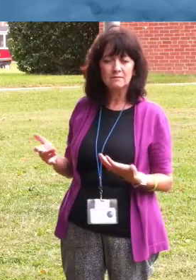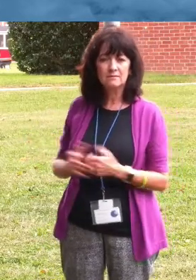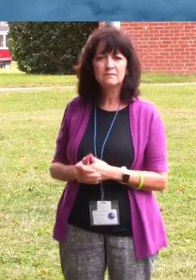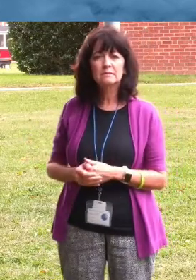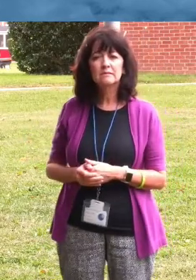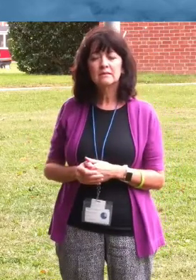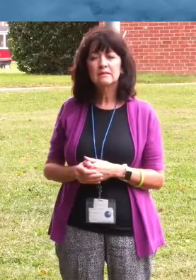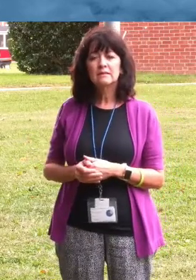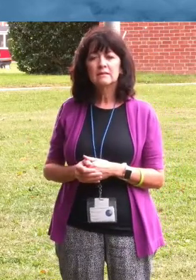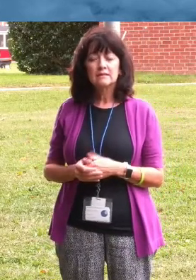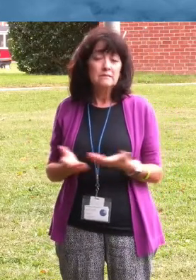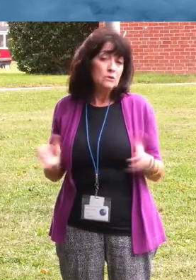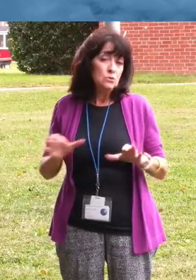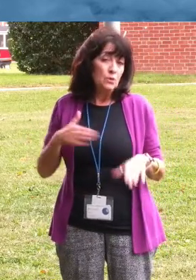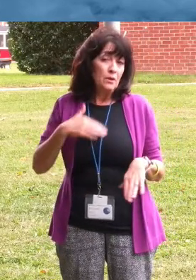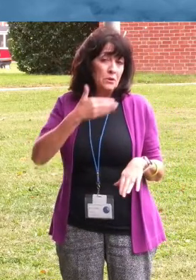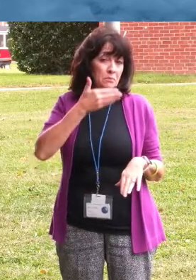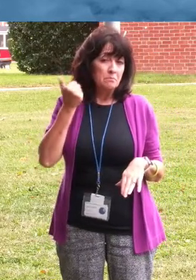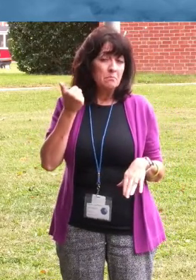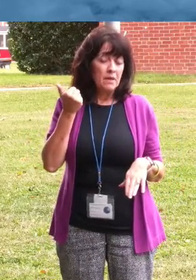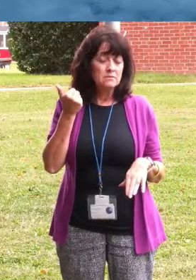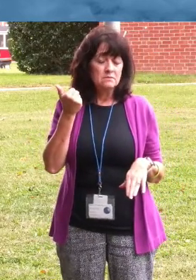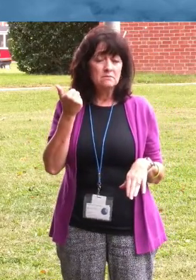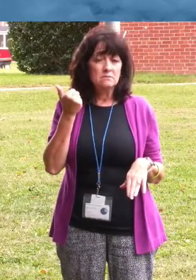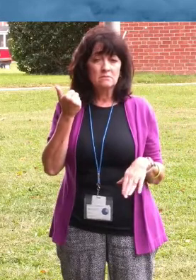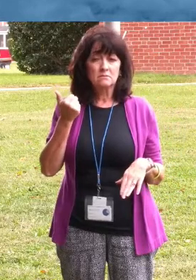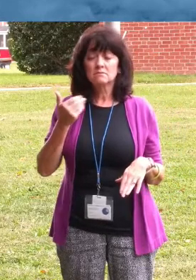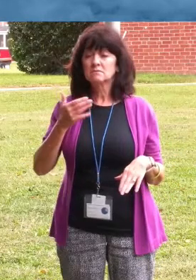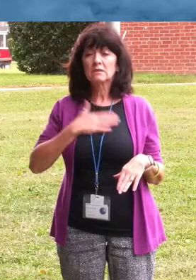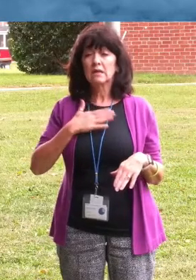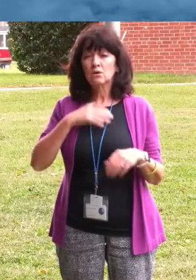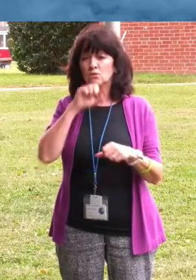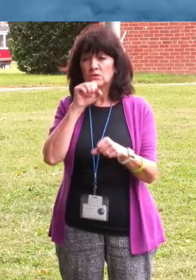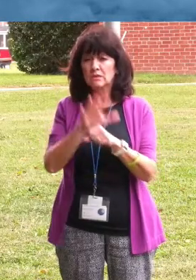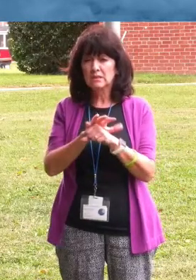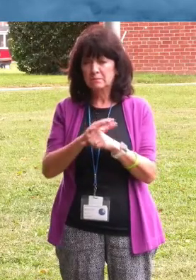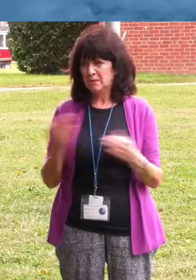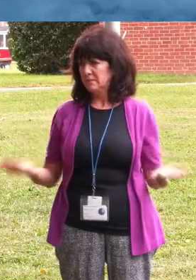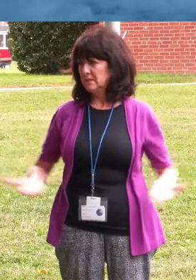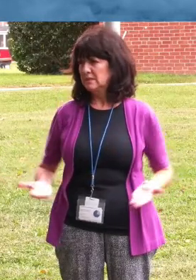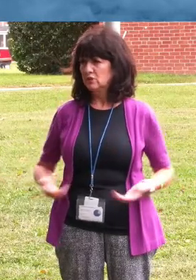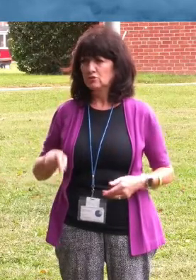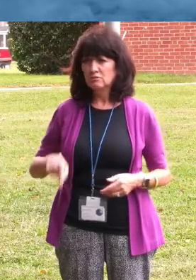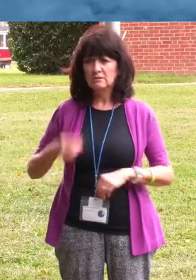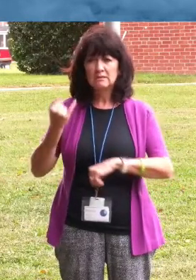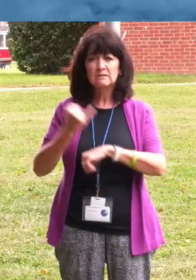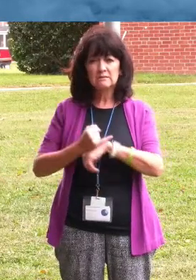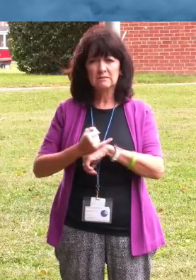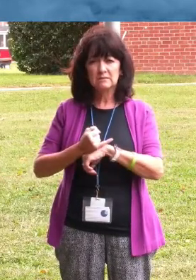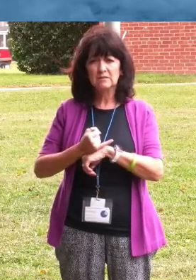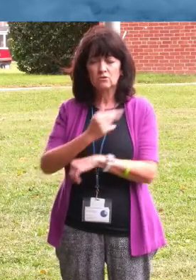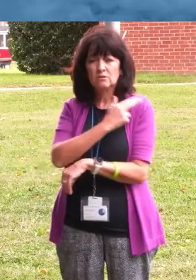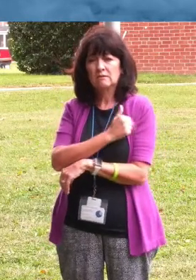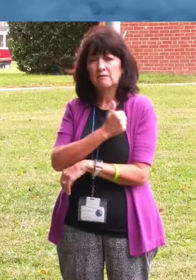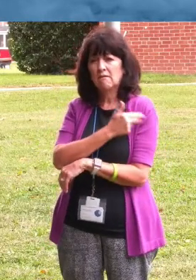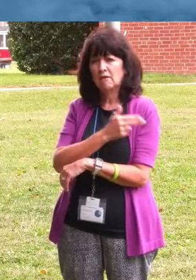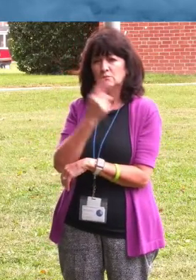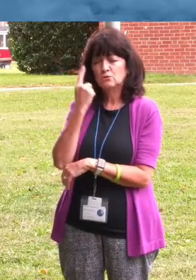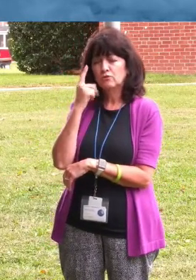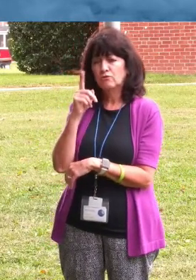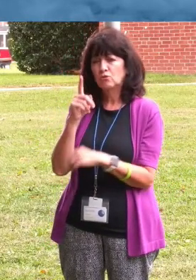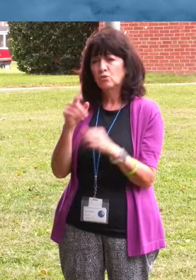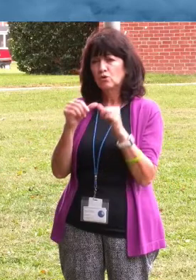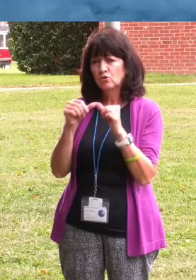do that is, one of our biggest commitments is right here on the campus of the Hospital for the Chronically Ill,